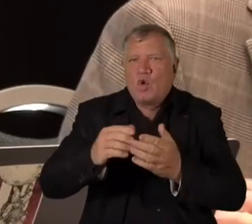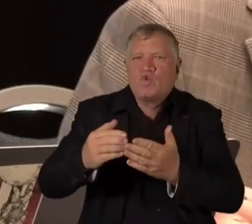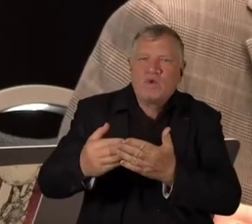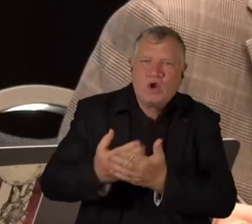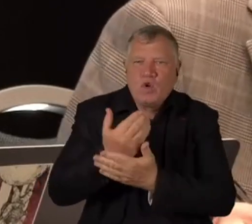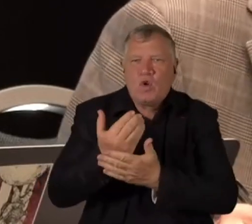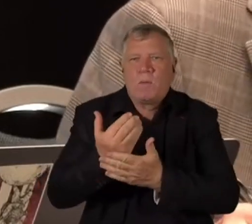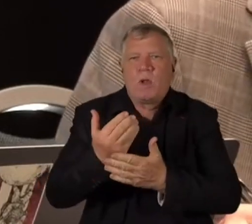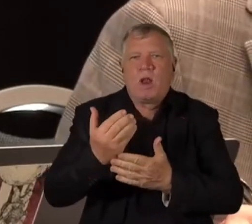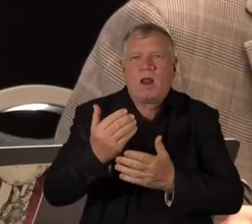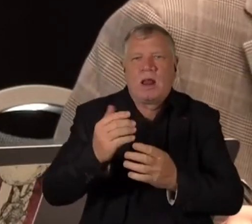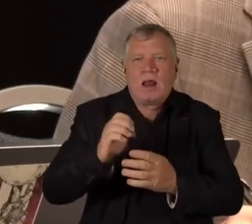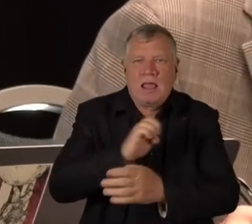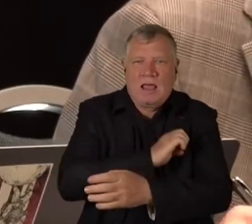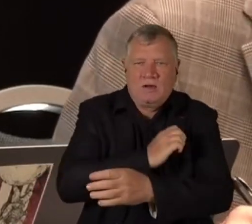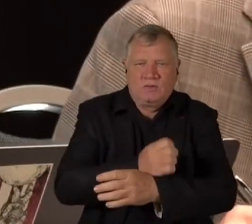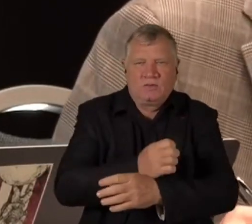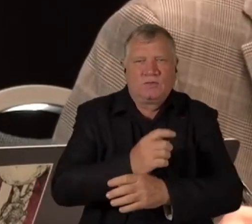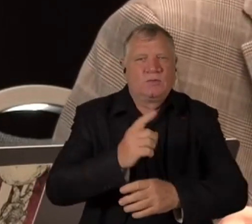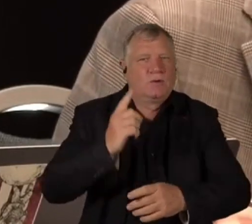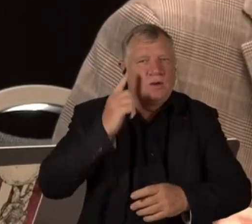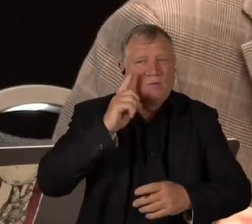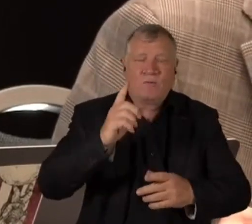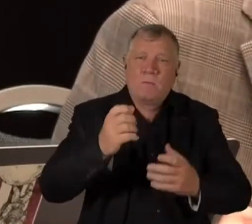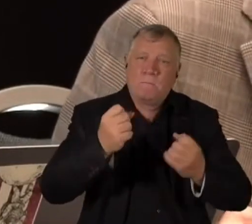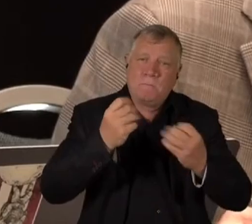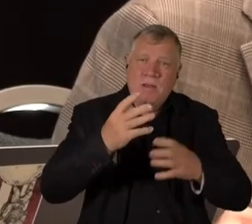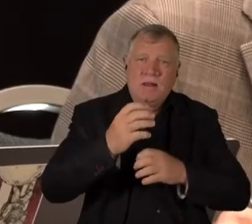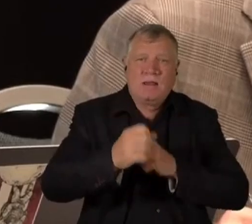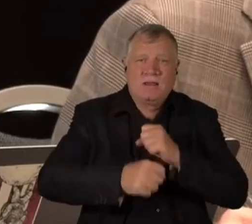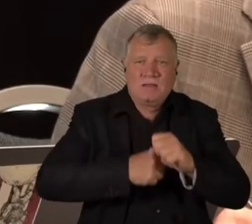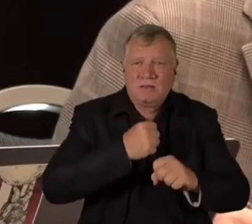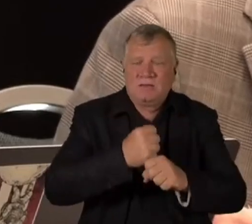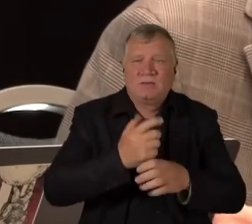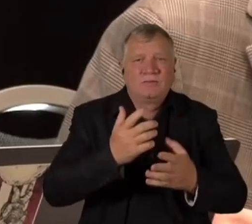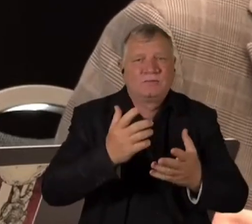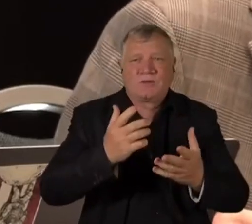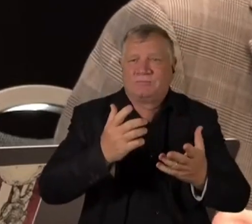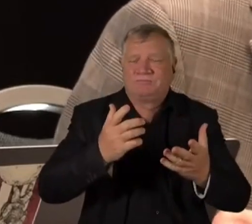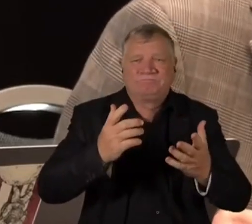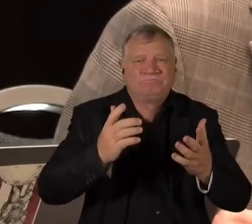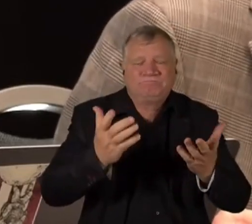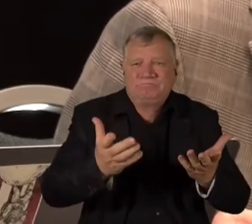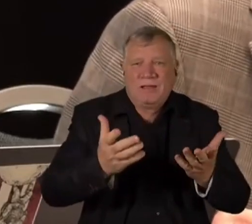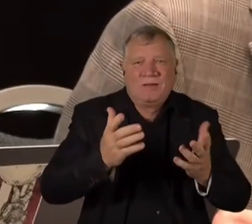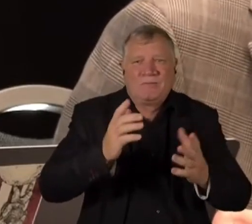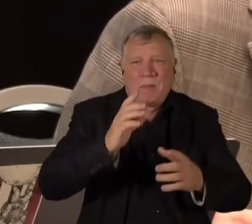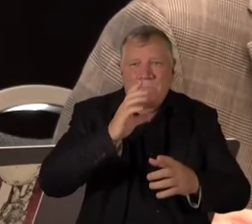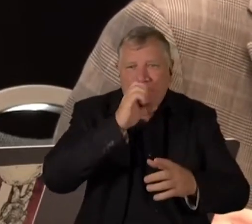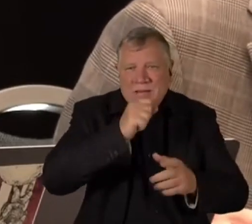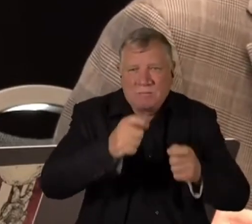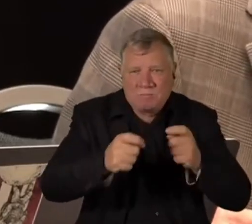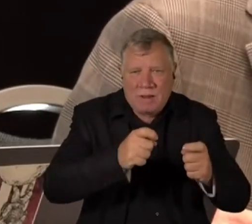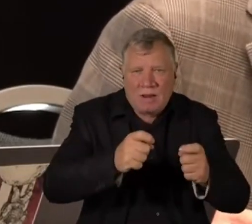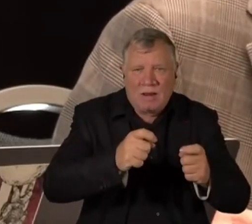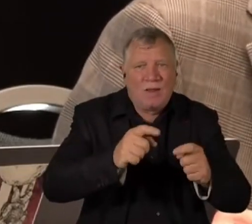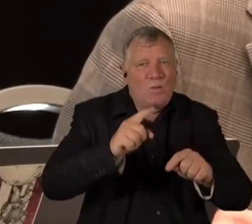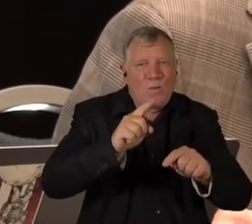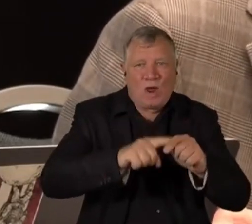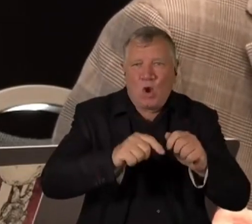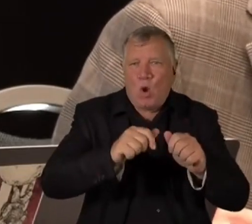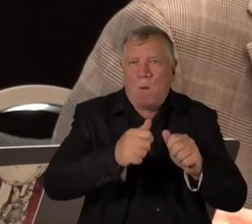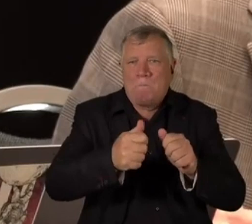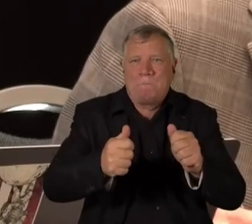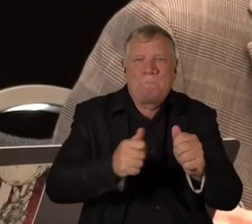building blocks. And after decades of mismanagement and underinvesting, we cannot go back to the old system. We cannot